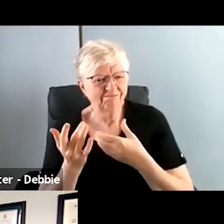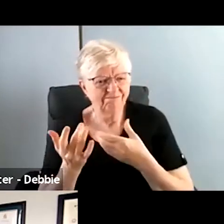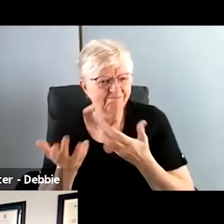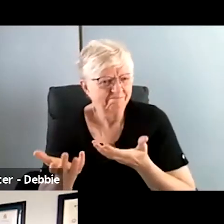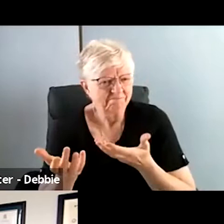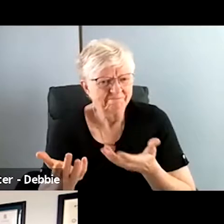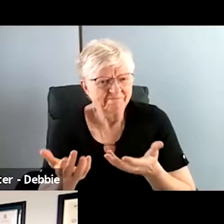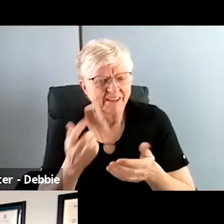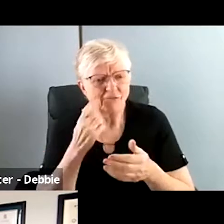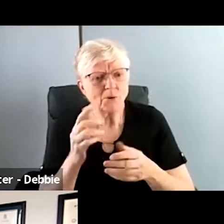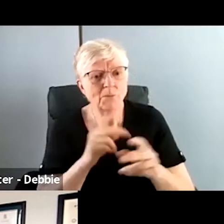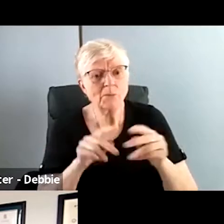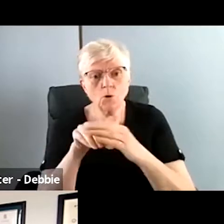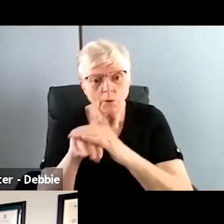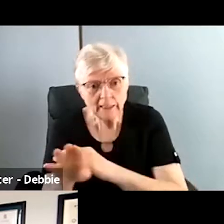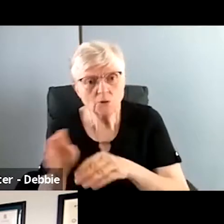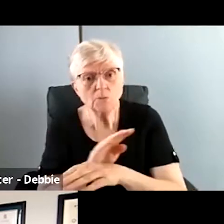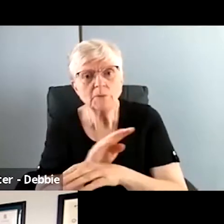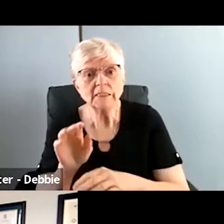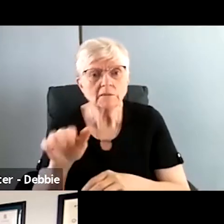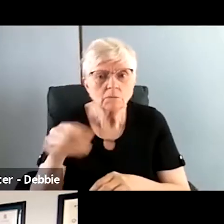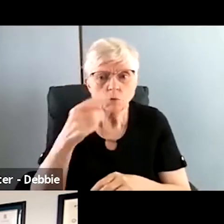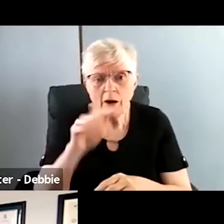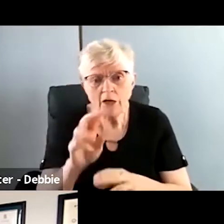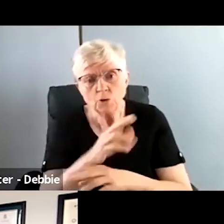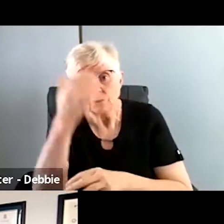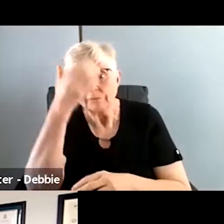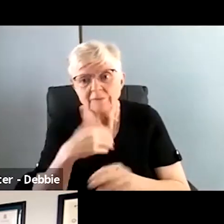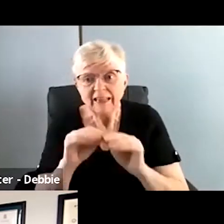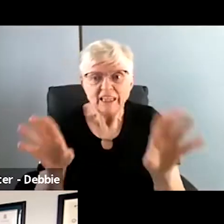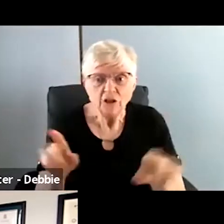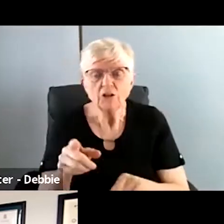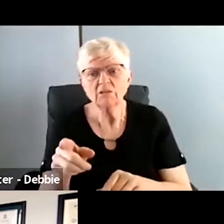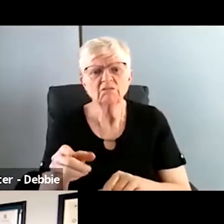going into businesses and finding resistance to them as well.